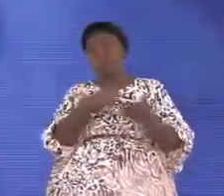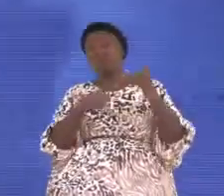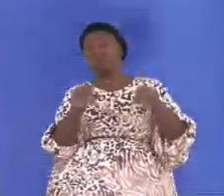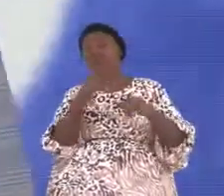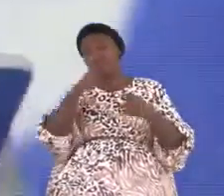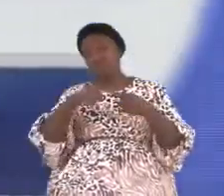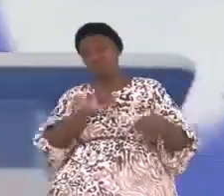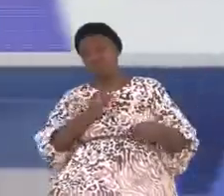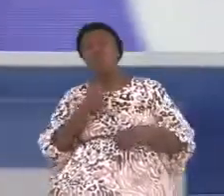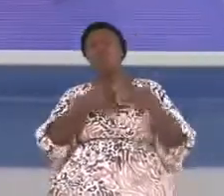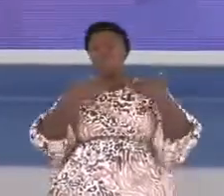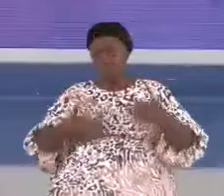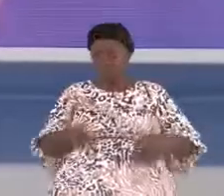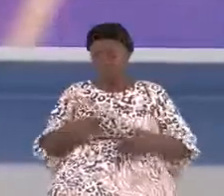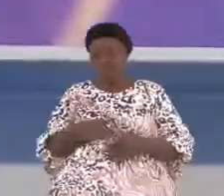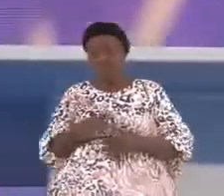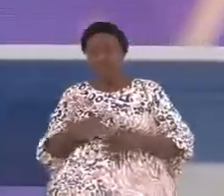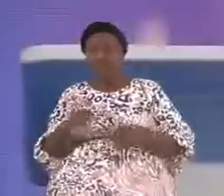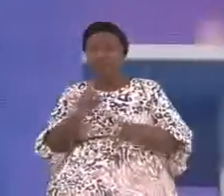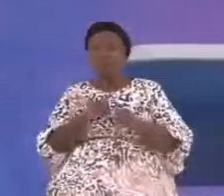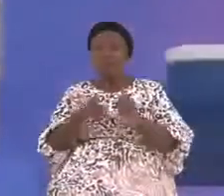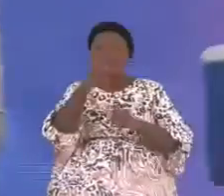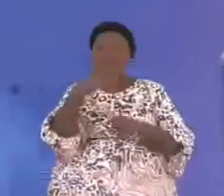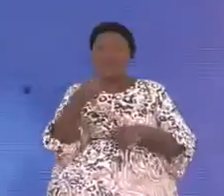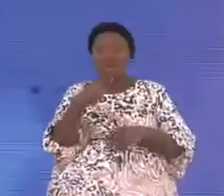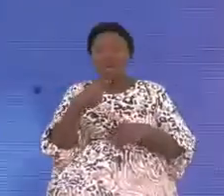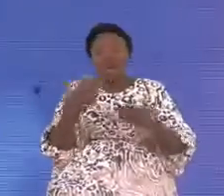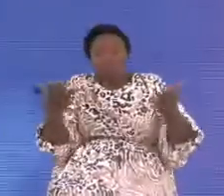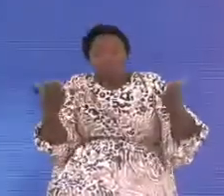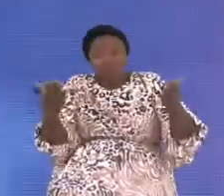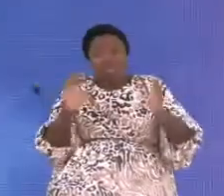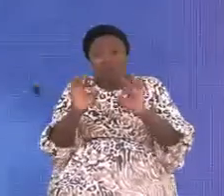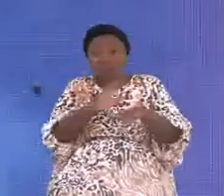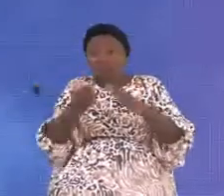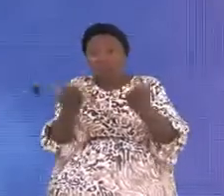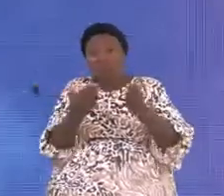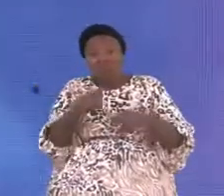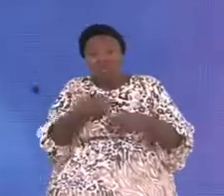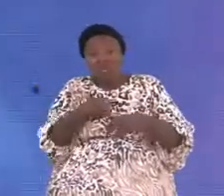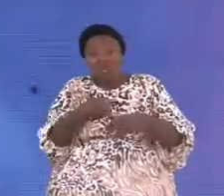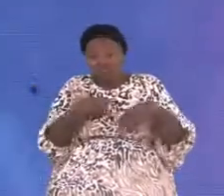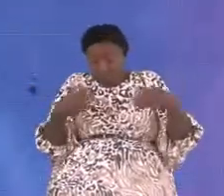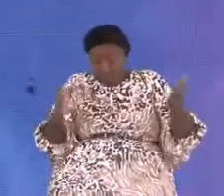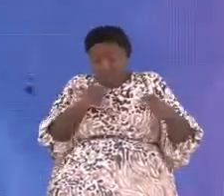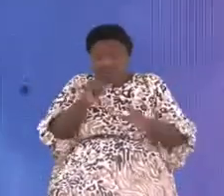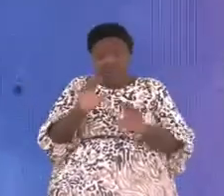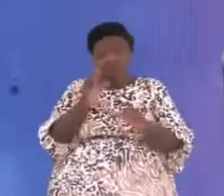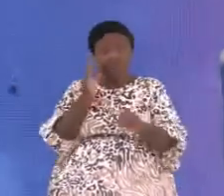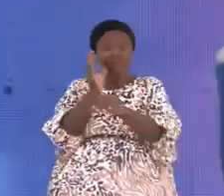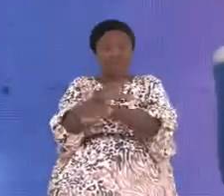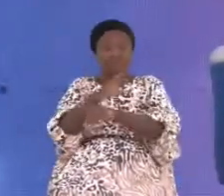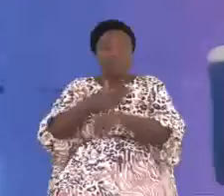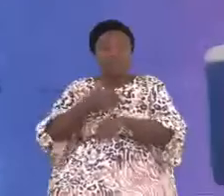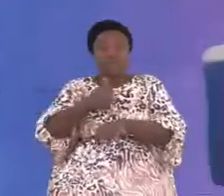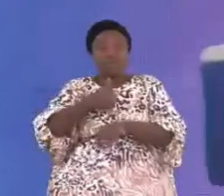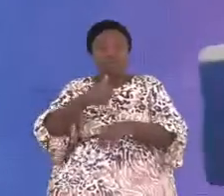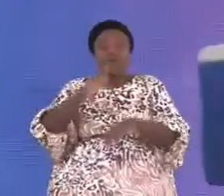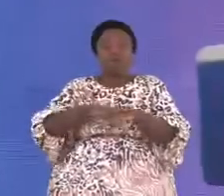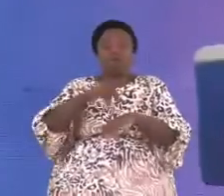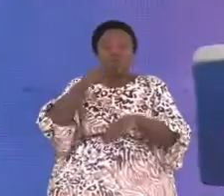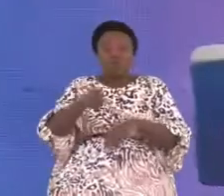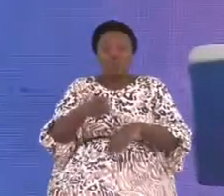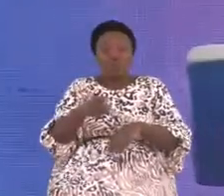have discouraged. So God said, okay, you don't want me? He's not going to impose himself on anyone. He